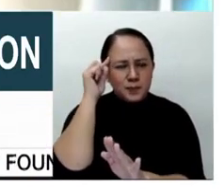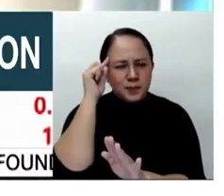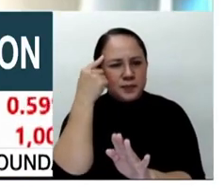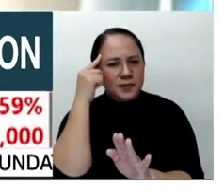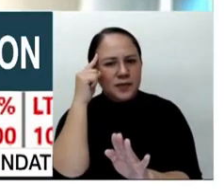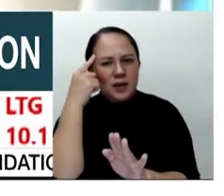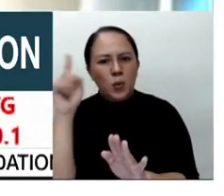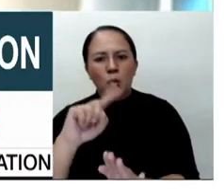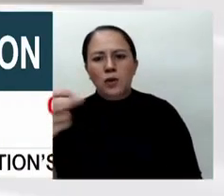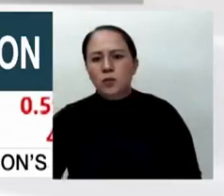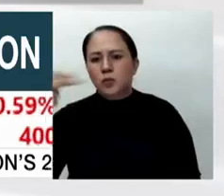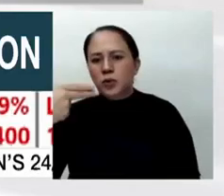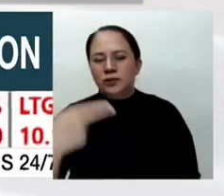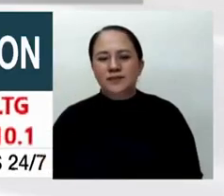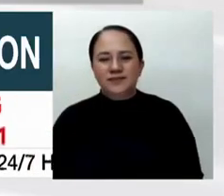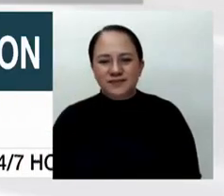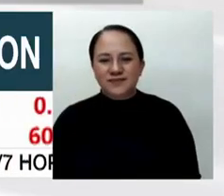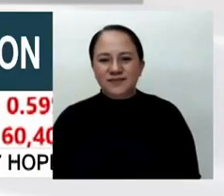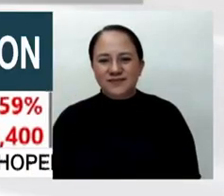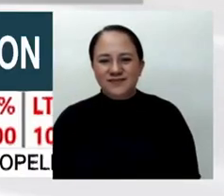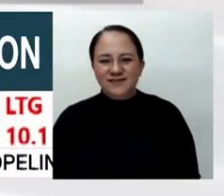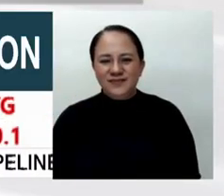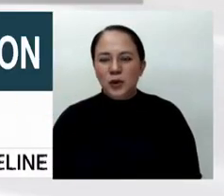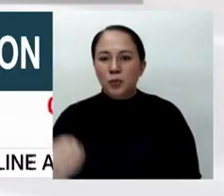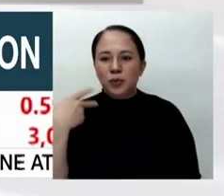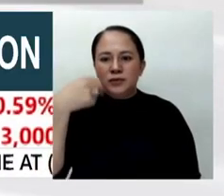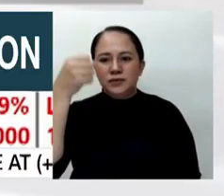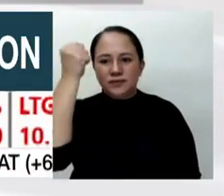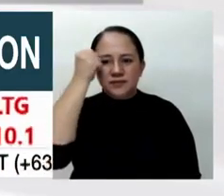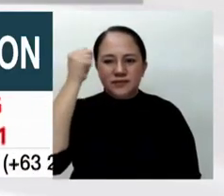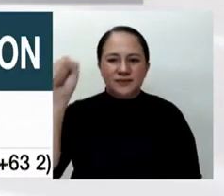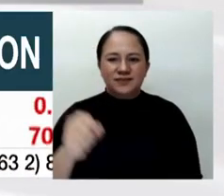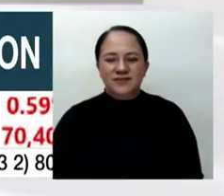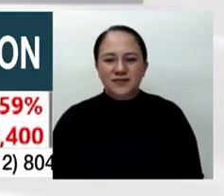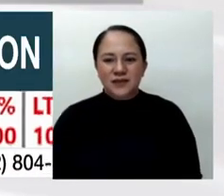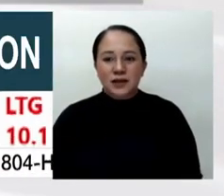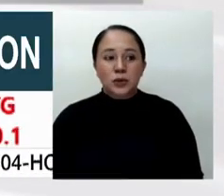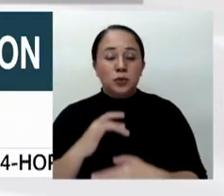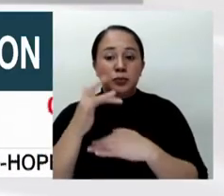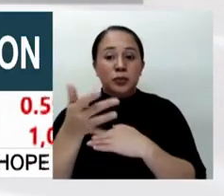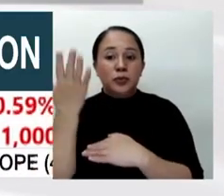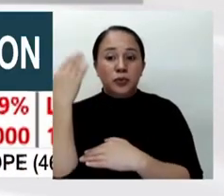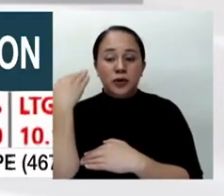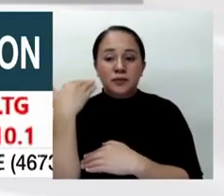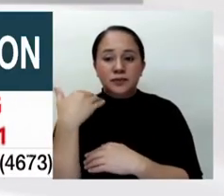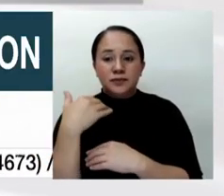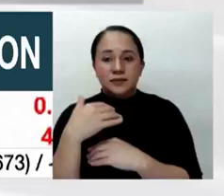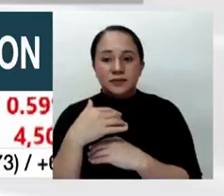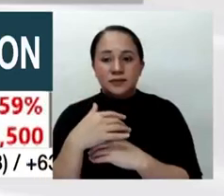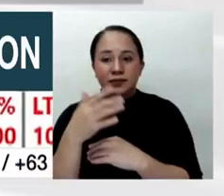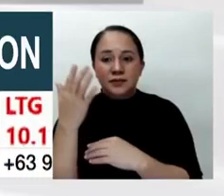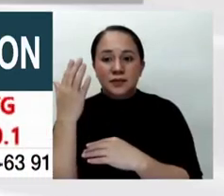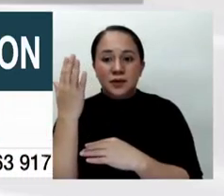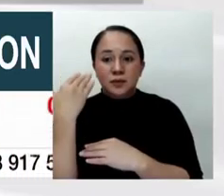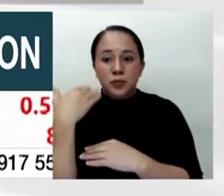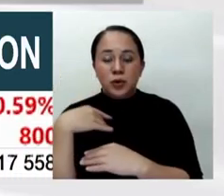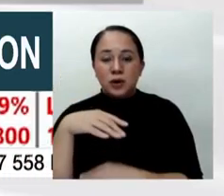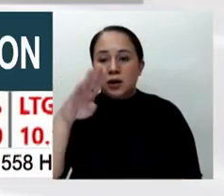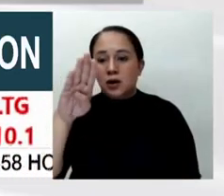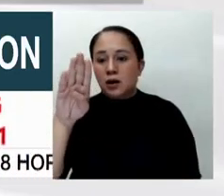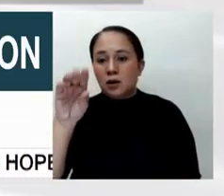pong order yon? Ano pong order ang sinuway ninyo? Well, earlier on, I mentioned this kay Boyan na